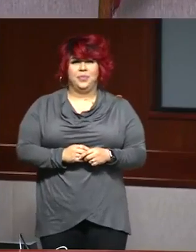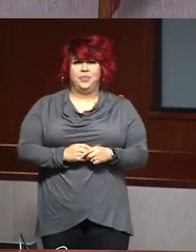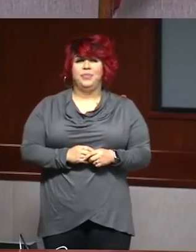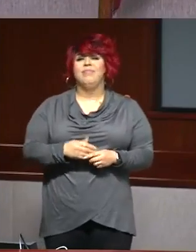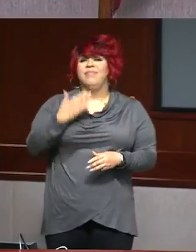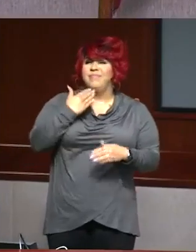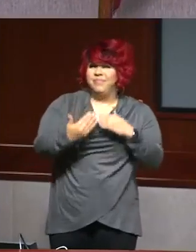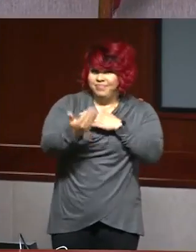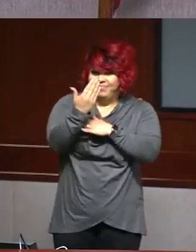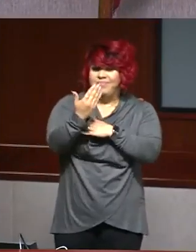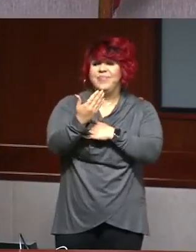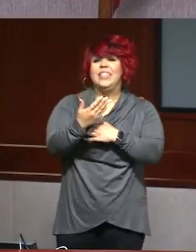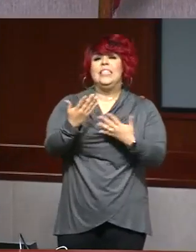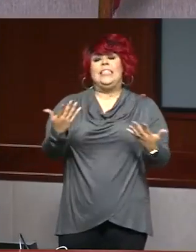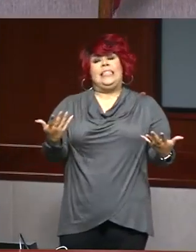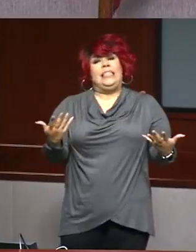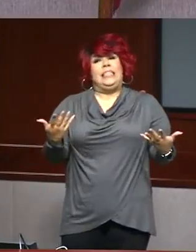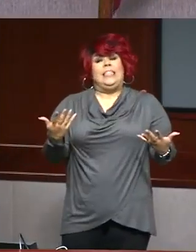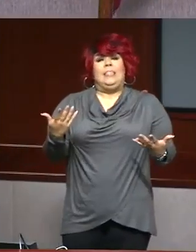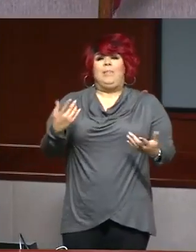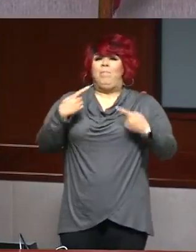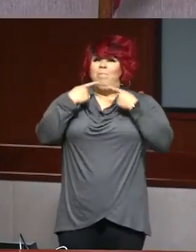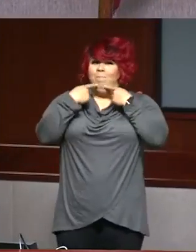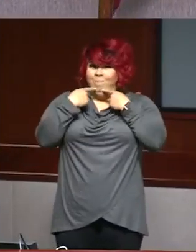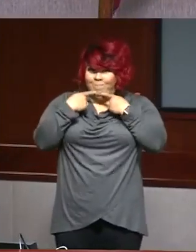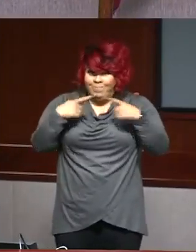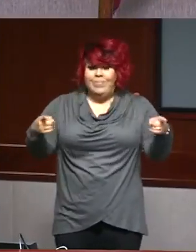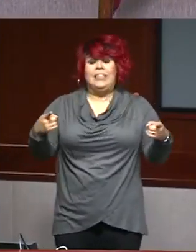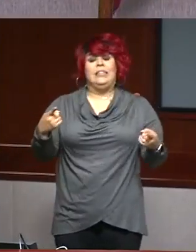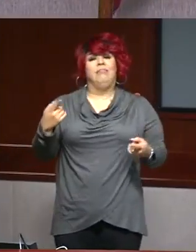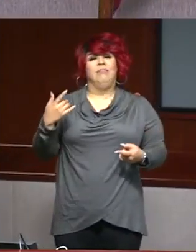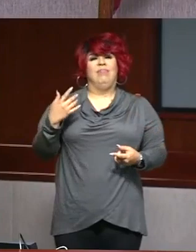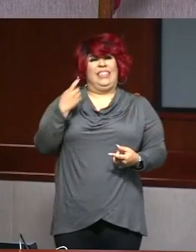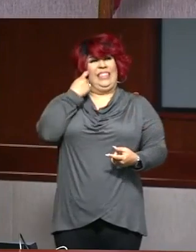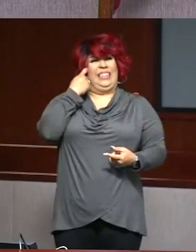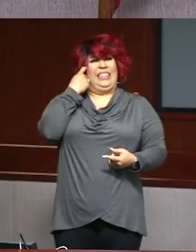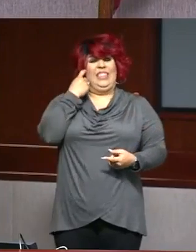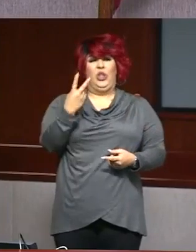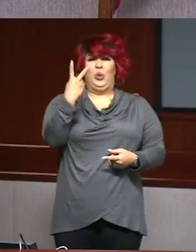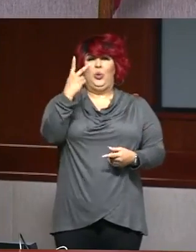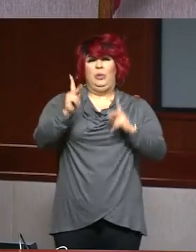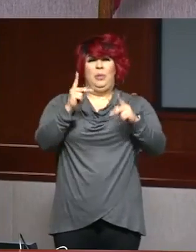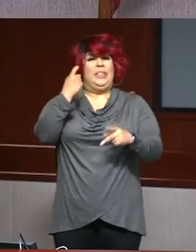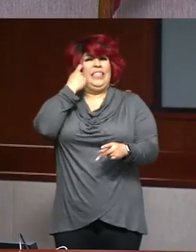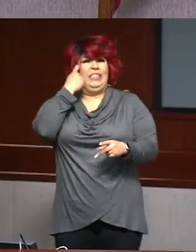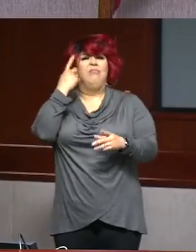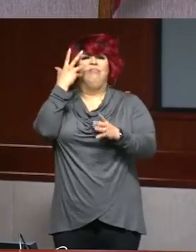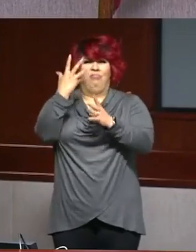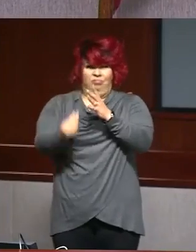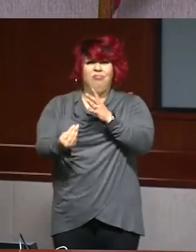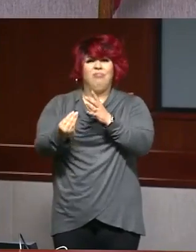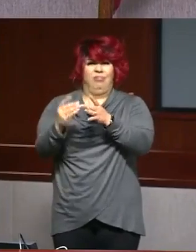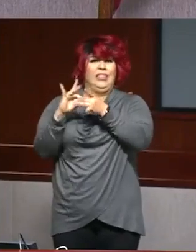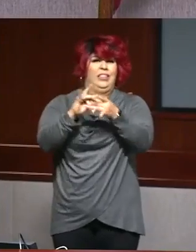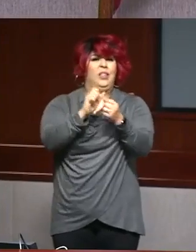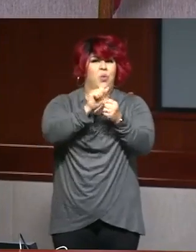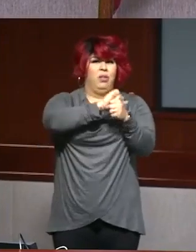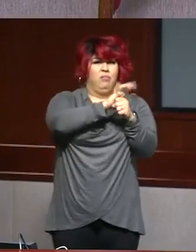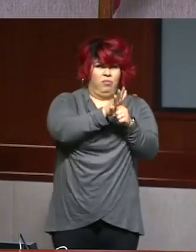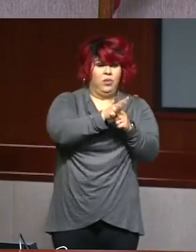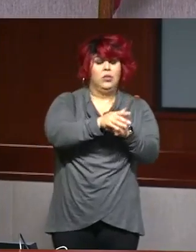Good morning. Unfortunately, we're announcing that there's been 2 additional deaths related to COVID-19 in Kern County,